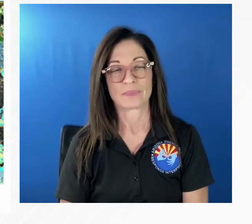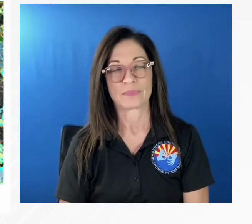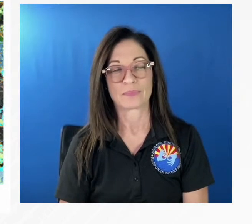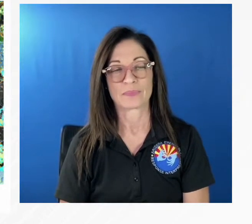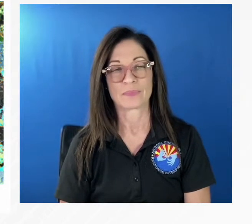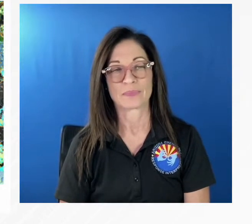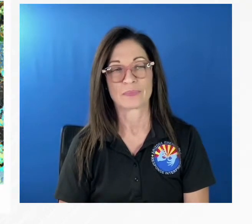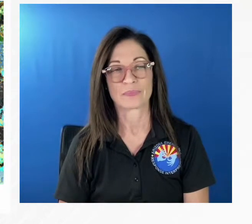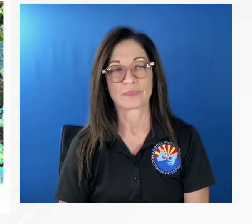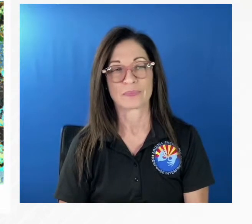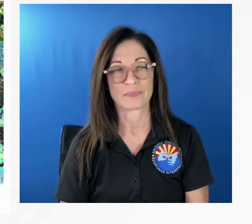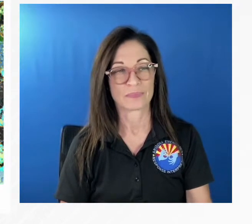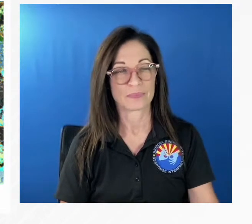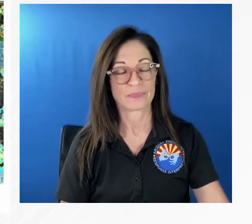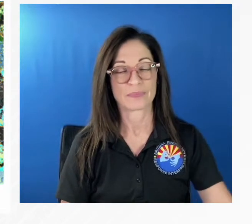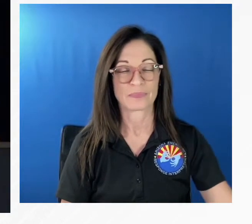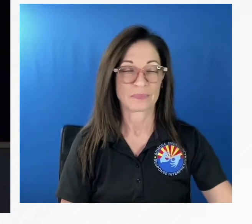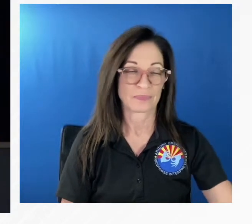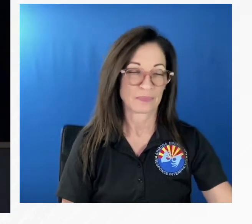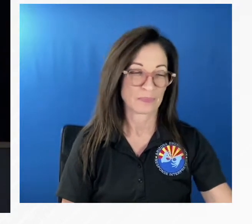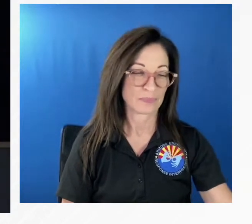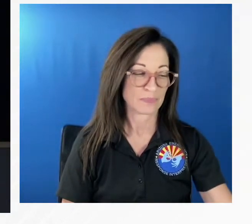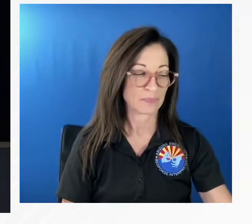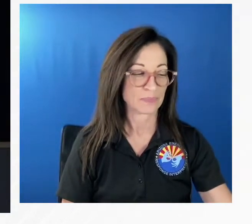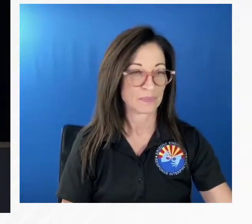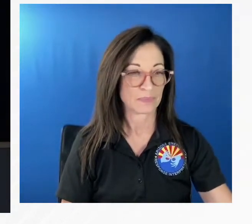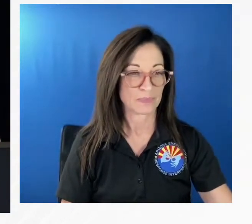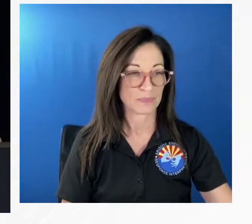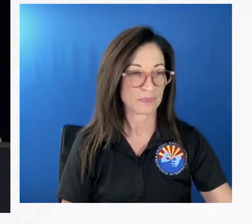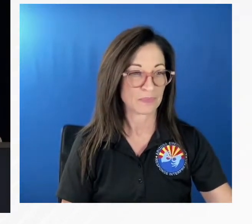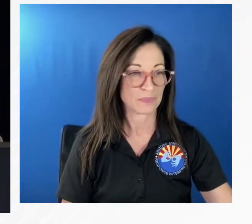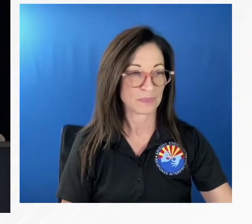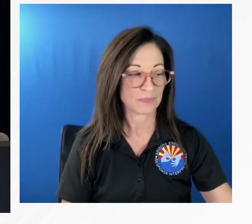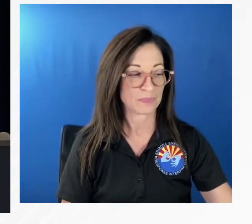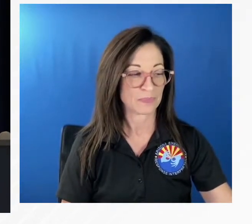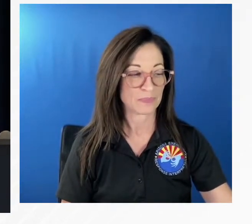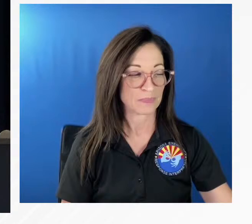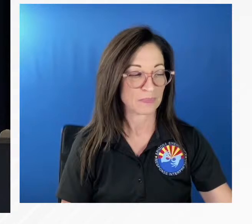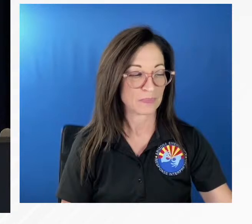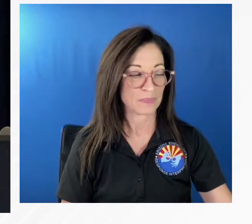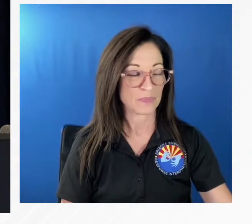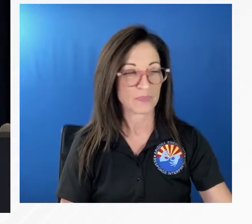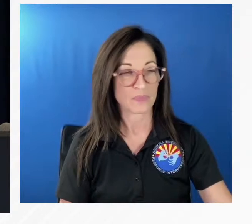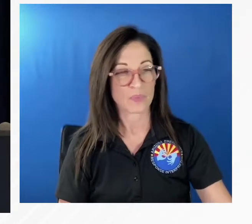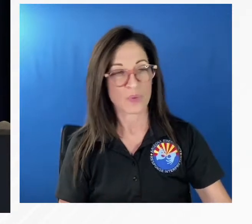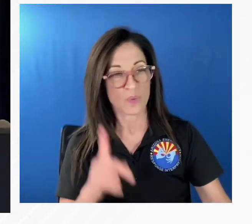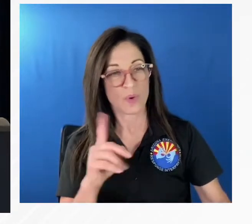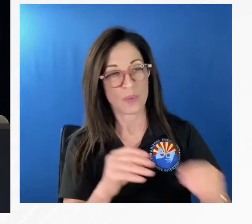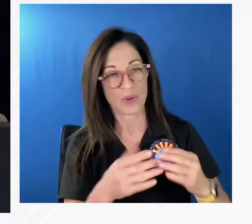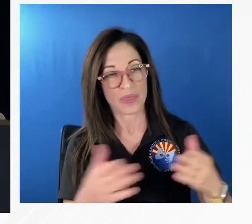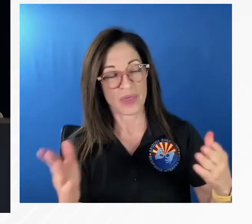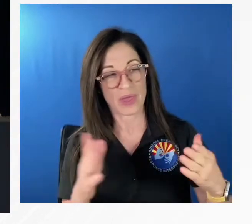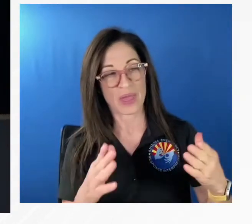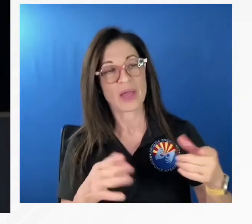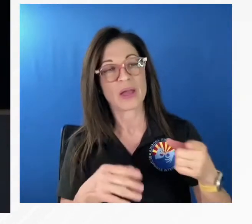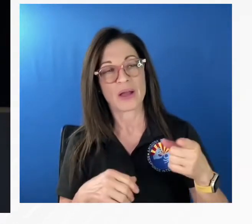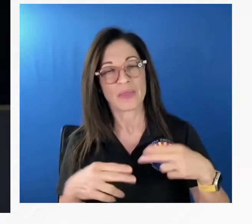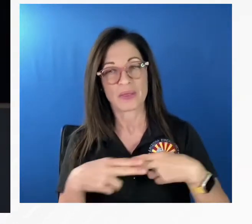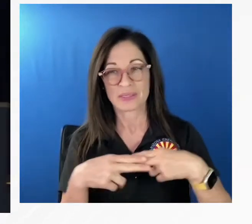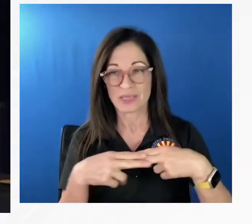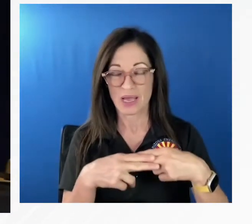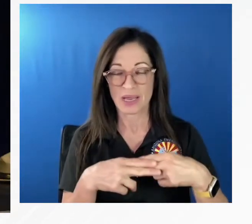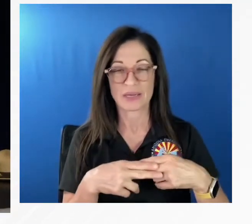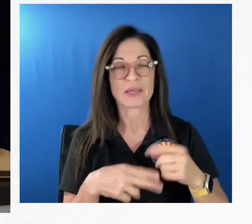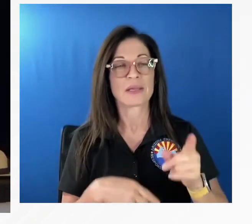Let's see, one more thing I wanted to show you on this slide is right up front here, shows some potential